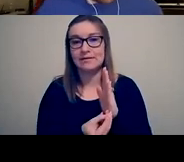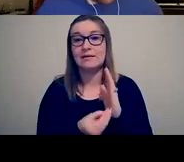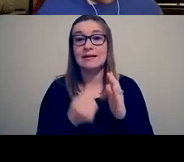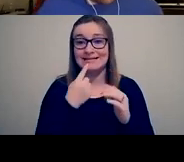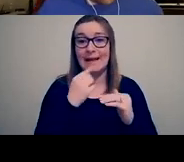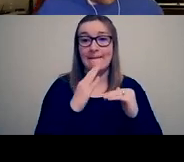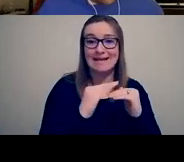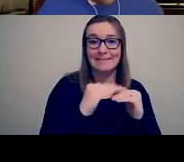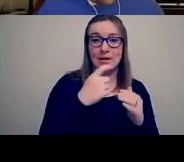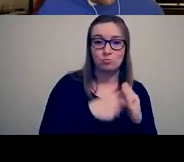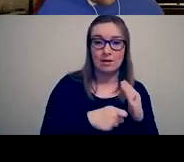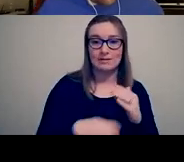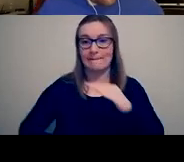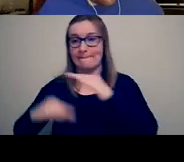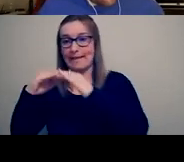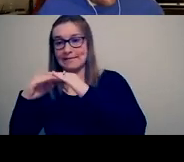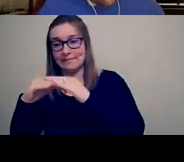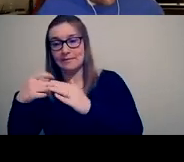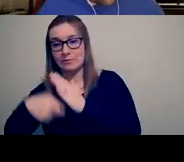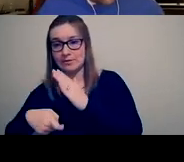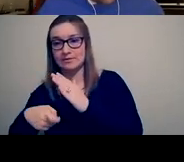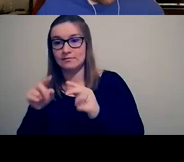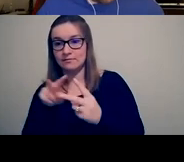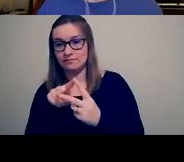price, maximum price. Left right slider,